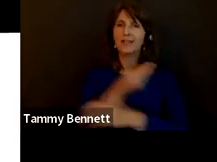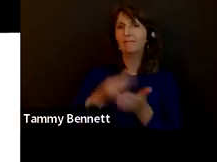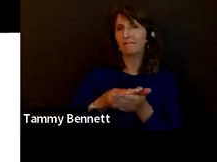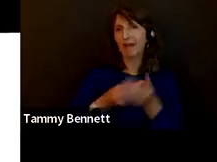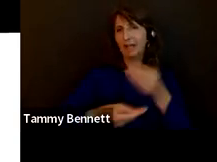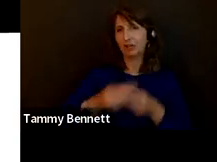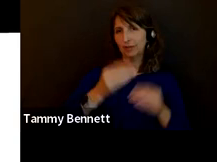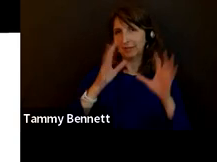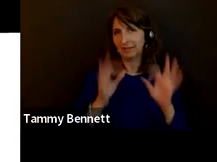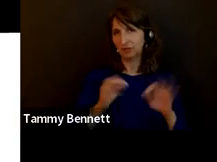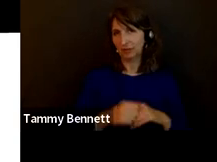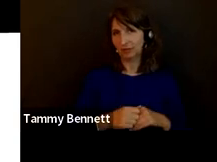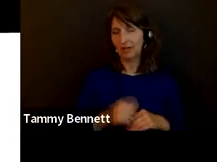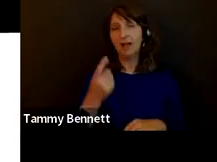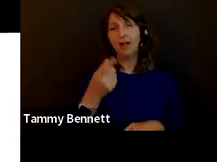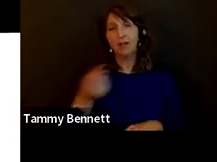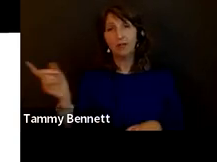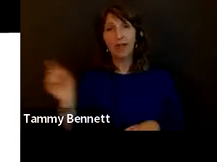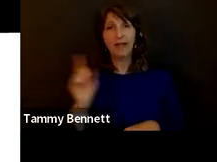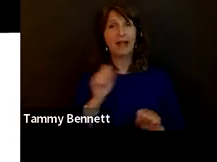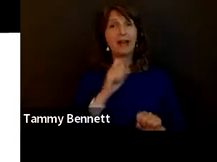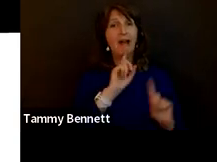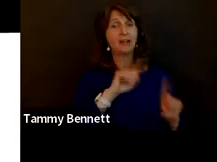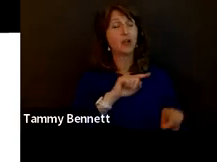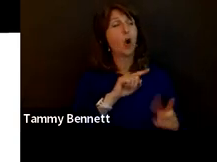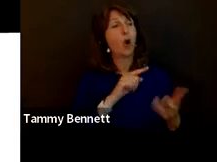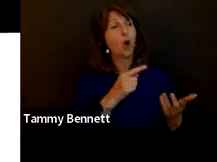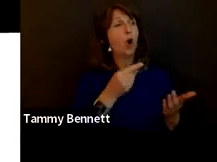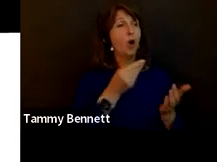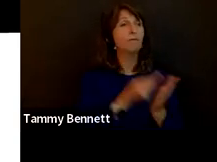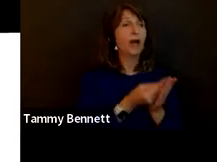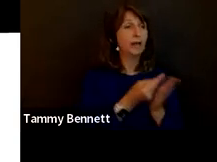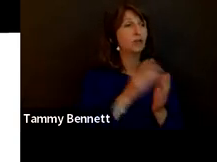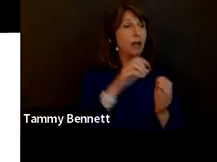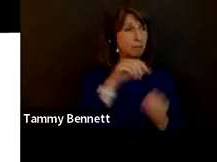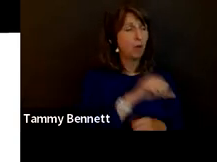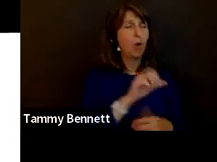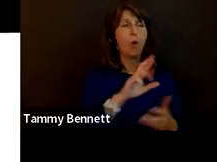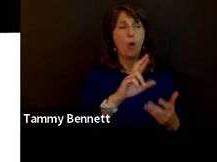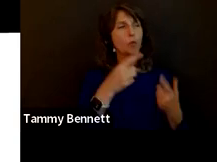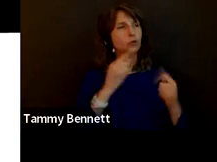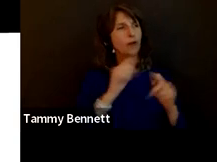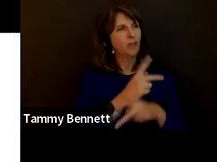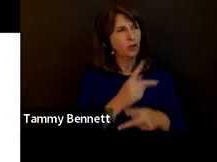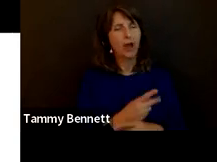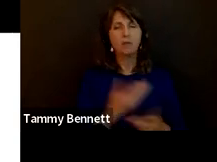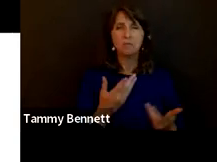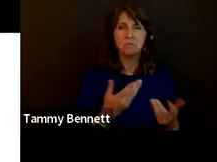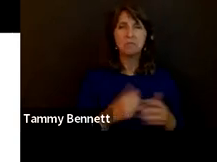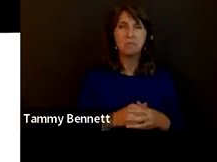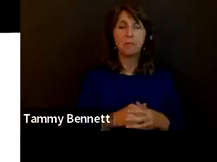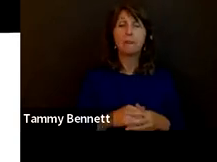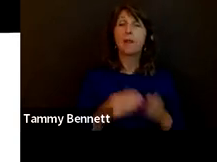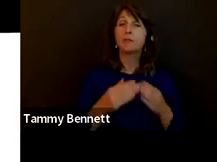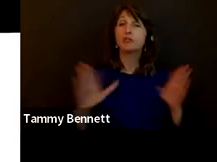this in the budget, or we can figure out how to fit this in, or we can look and see where we need to make a difference. The general education teacher